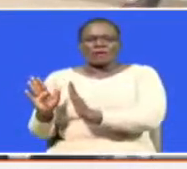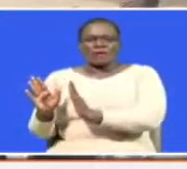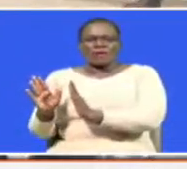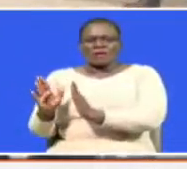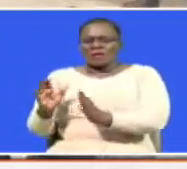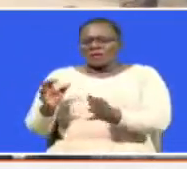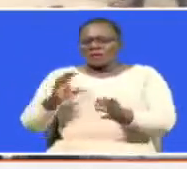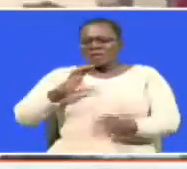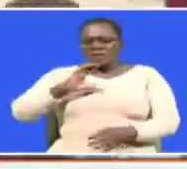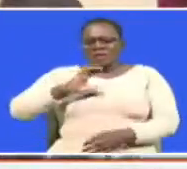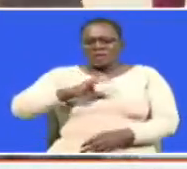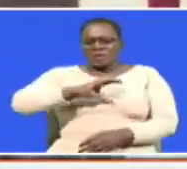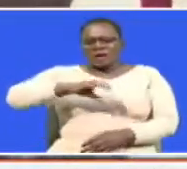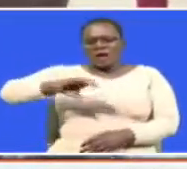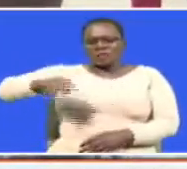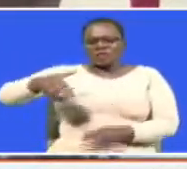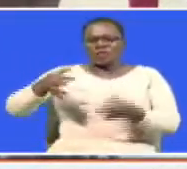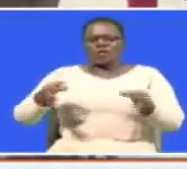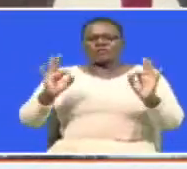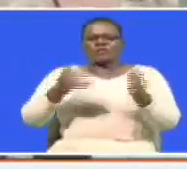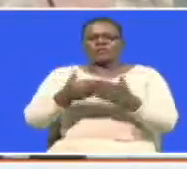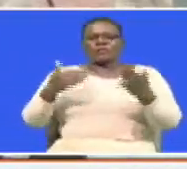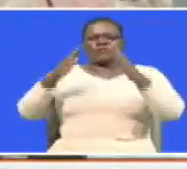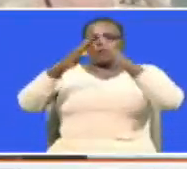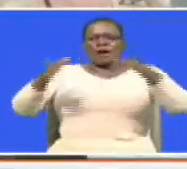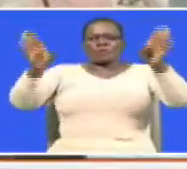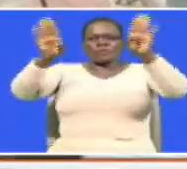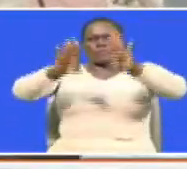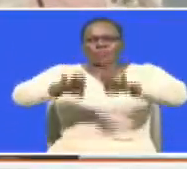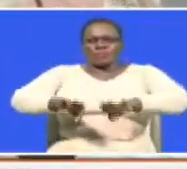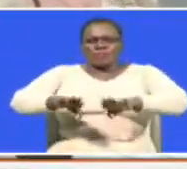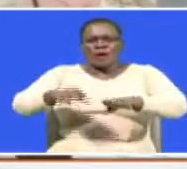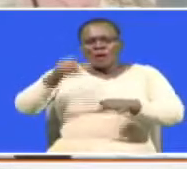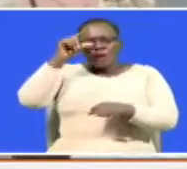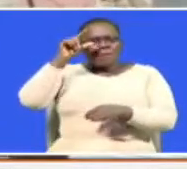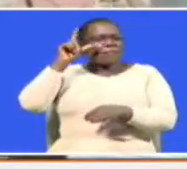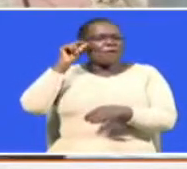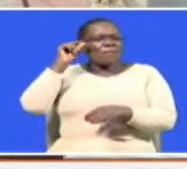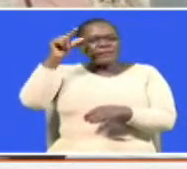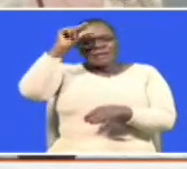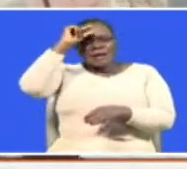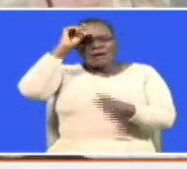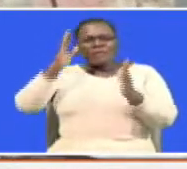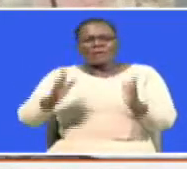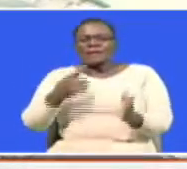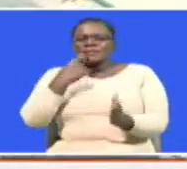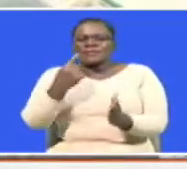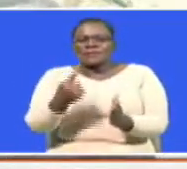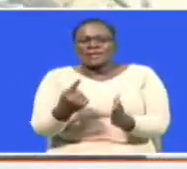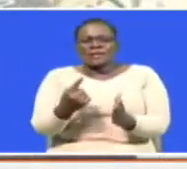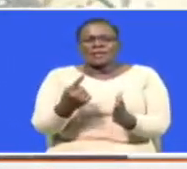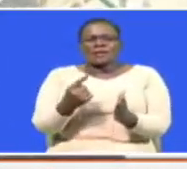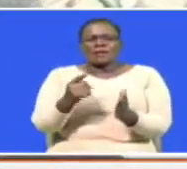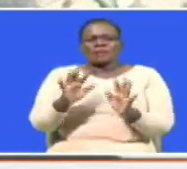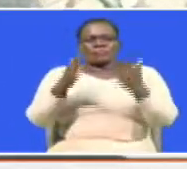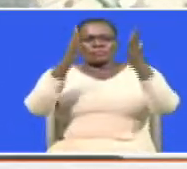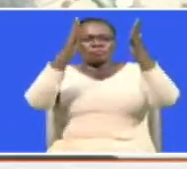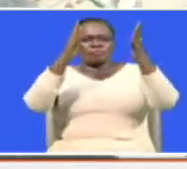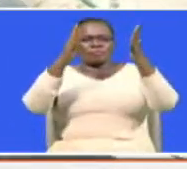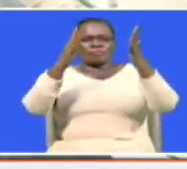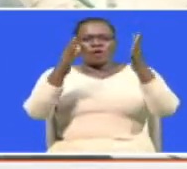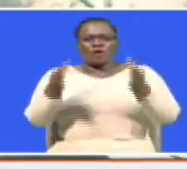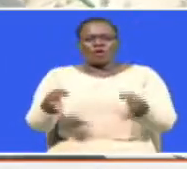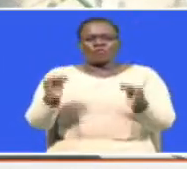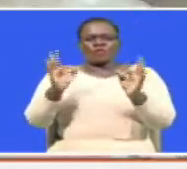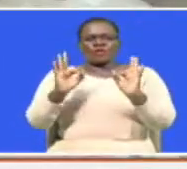county officials a few hours before the building collapsed. Mombasa Governor Abdulswamad Nassir has commended county officials for